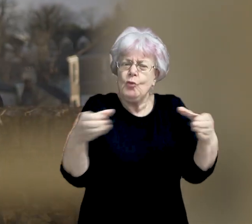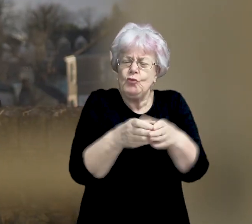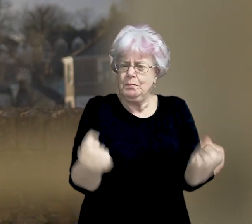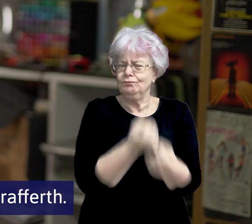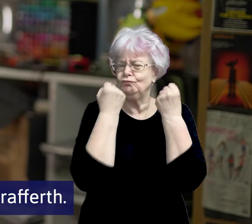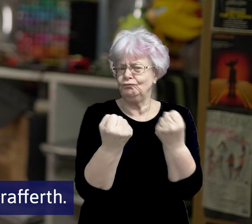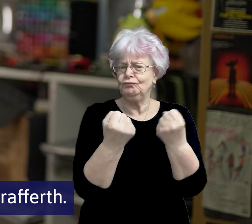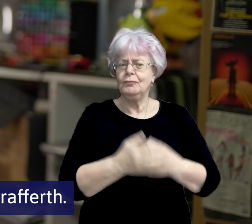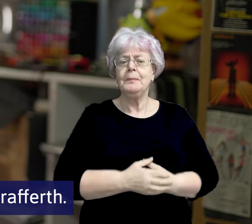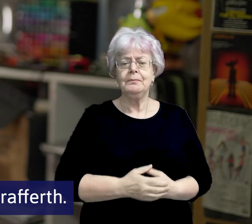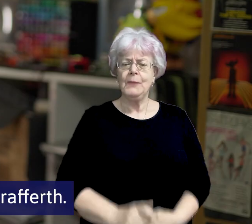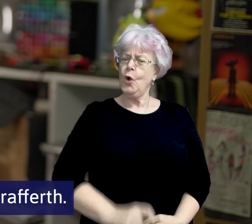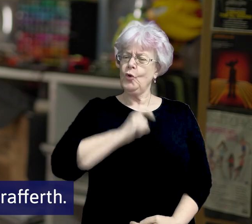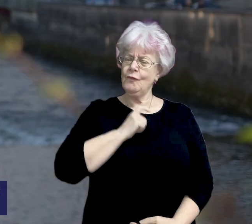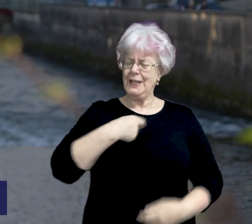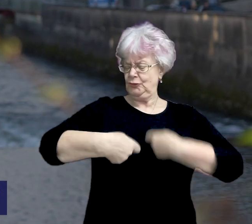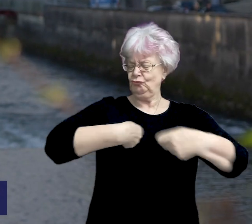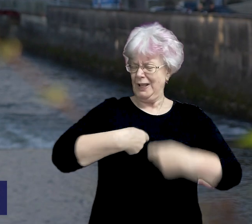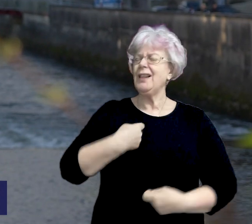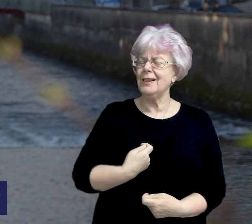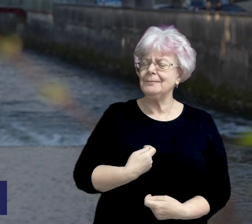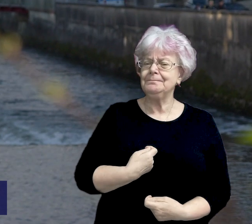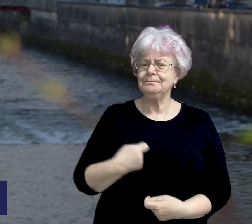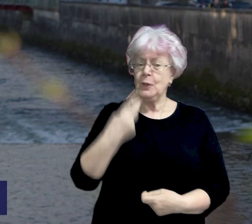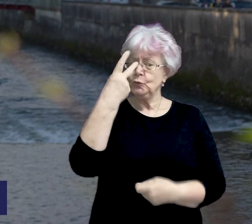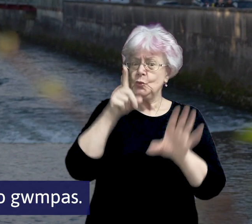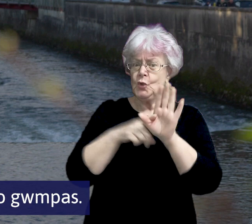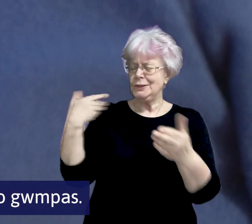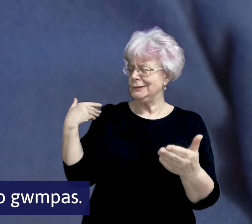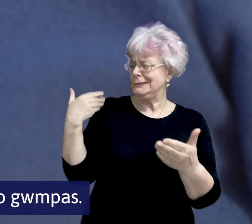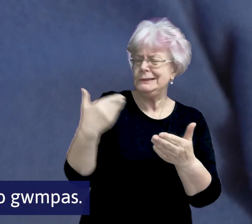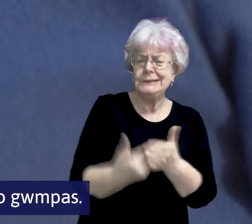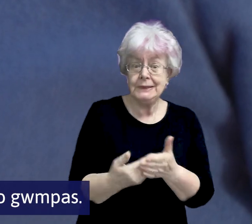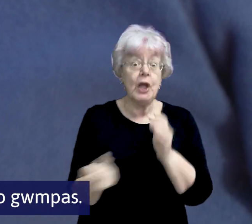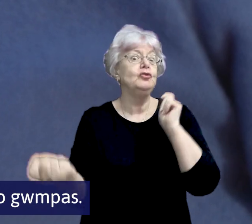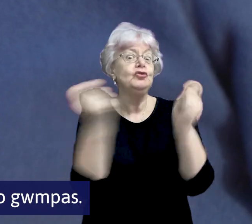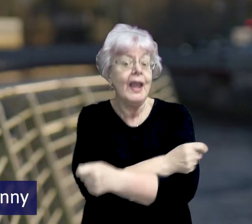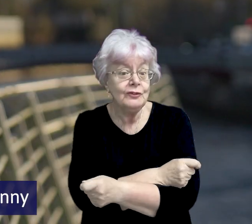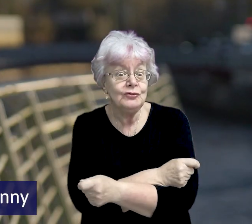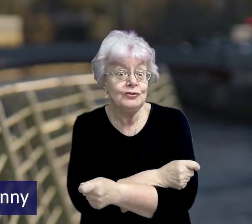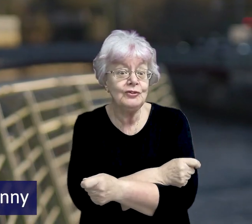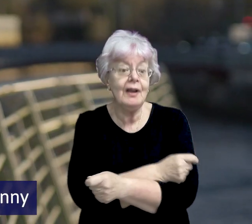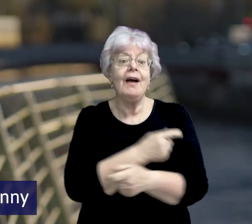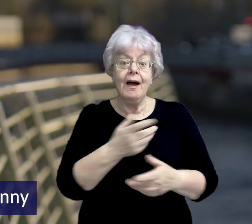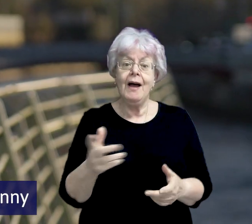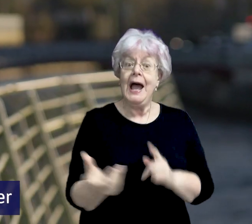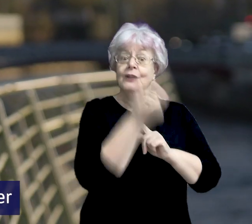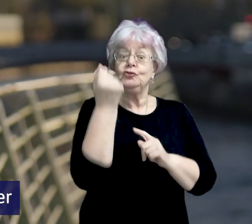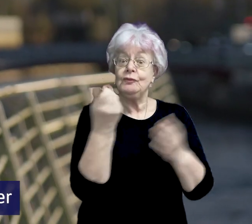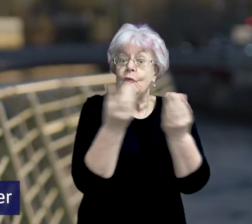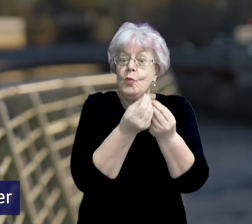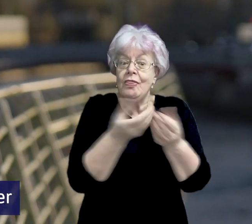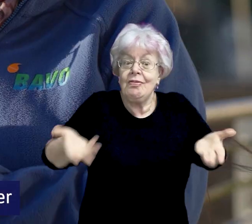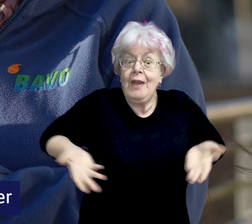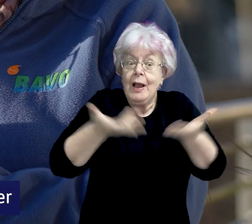stronger. Confidence-wise, I've always struggled, and just the past 2 years, been a turnaround 2 years. And I wouldn't have done that if it wasn't for